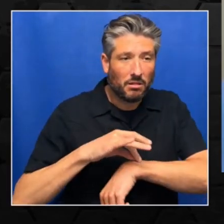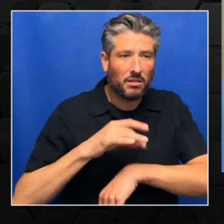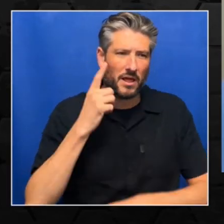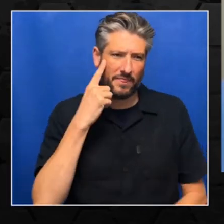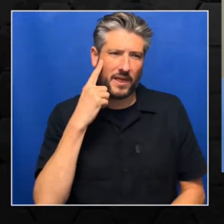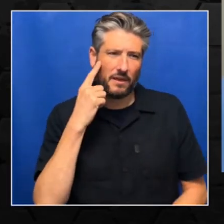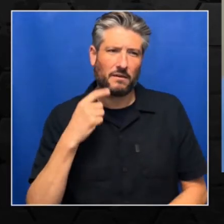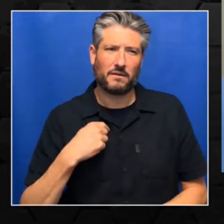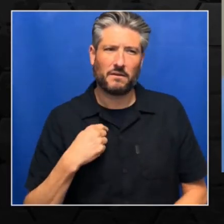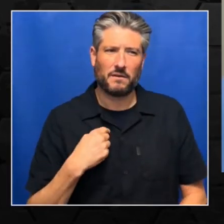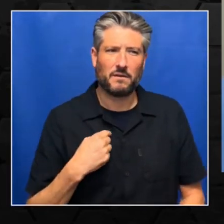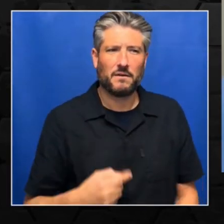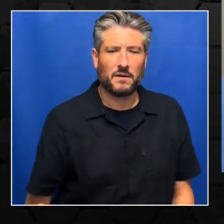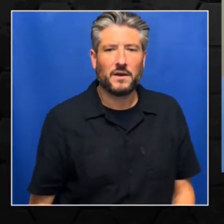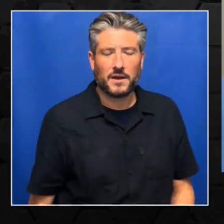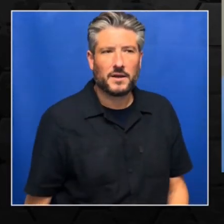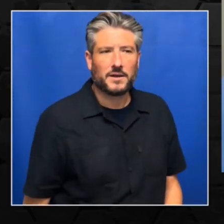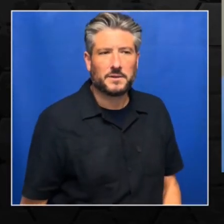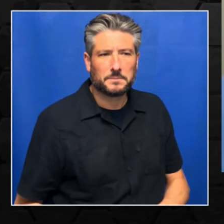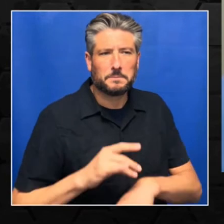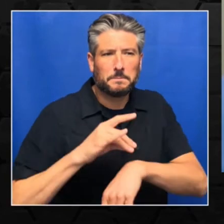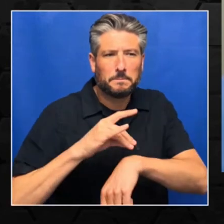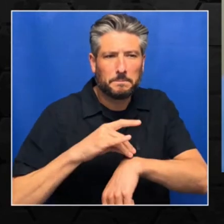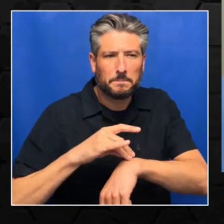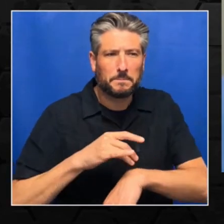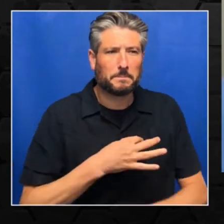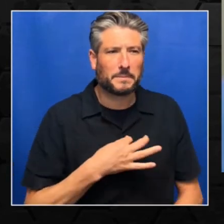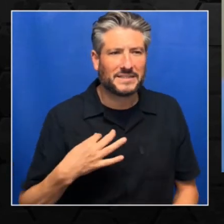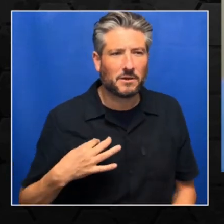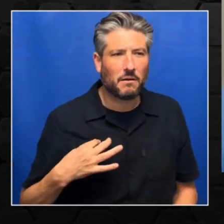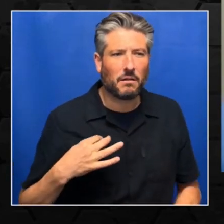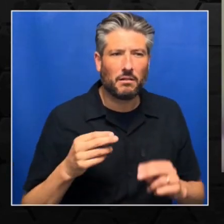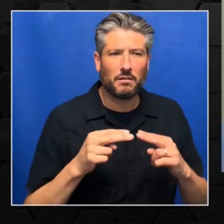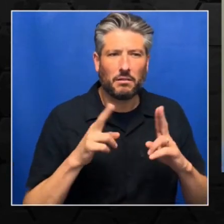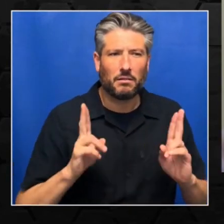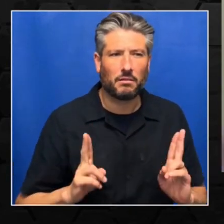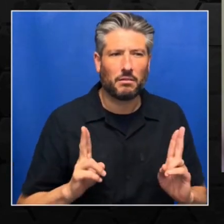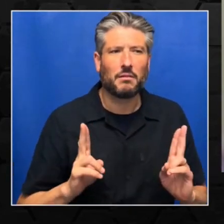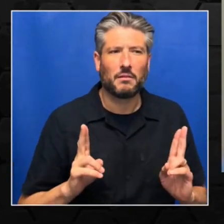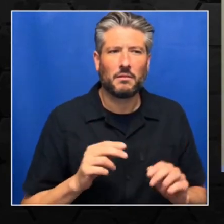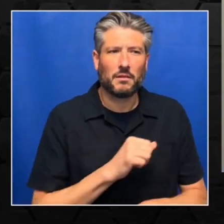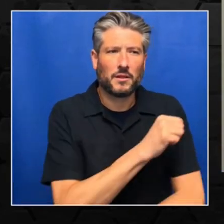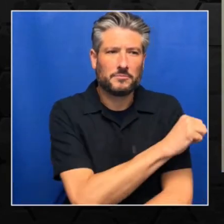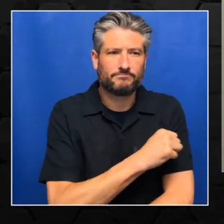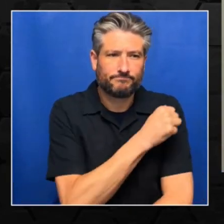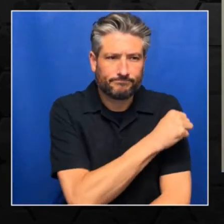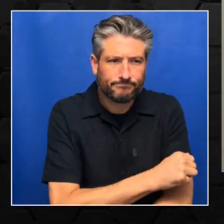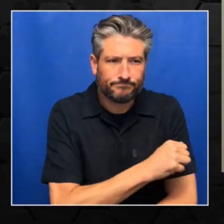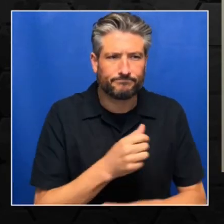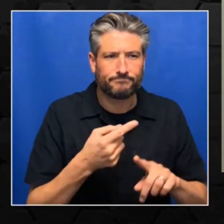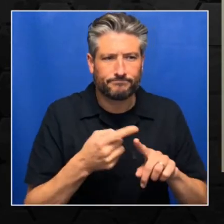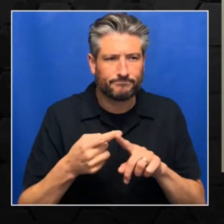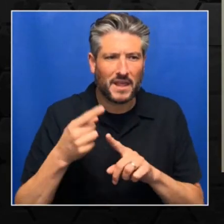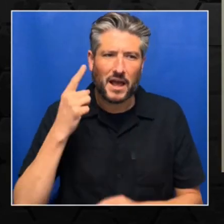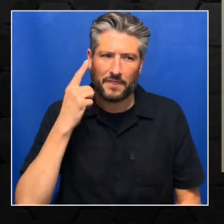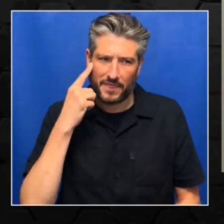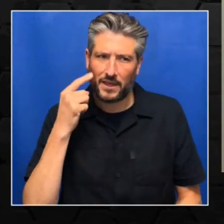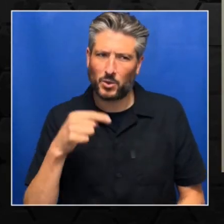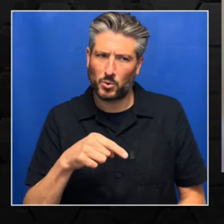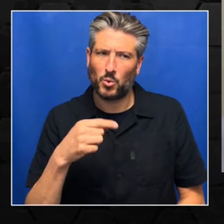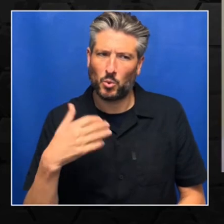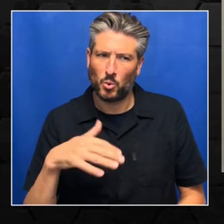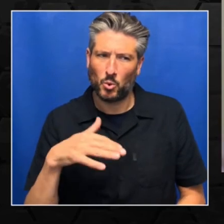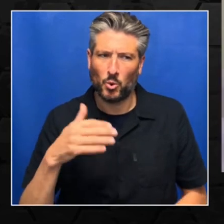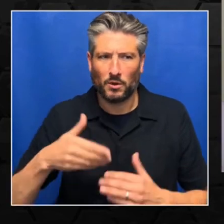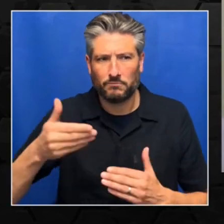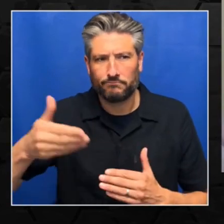so the medical field would highly benefit this. I think that's the way this is heading towards. So tomorrow,